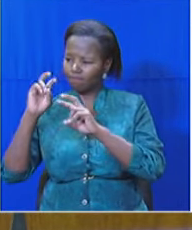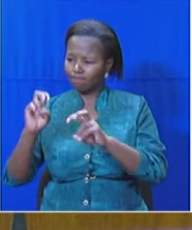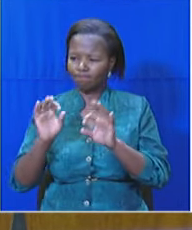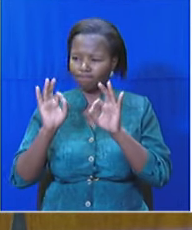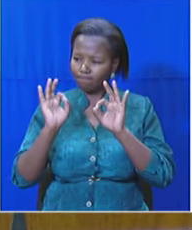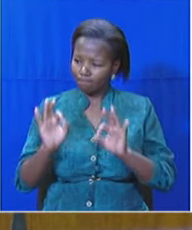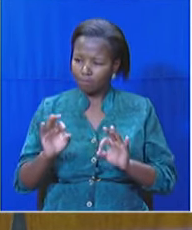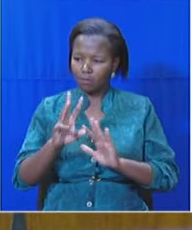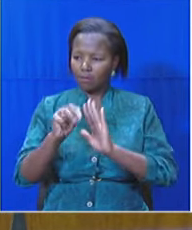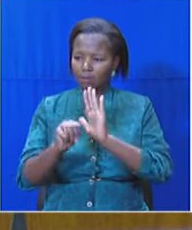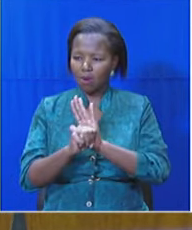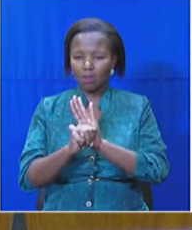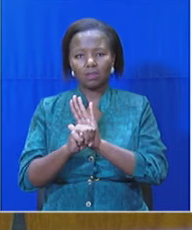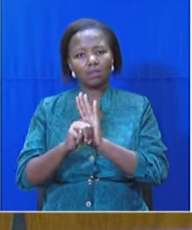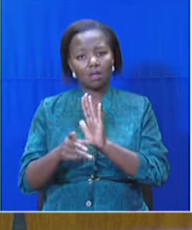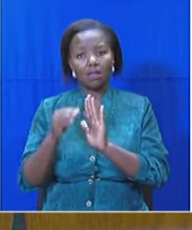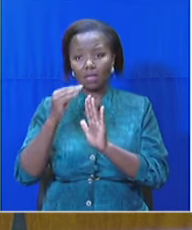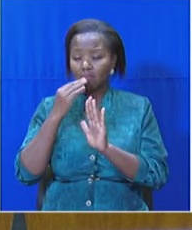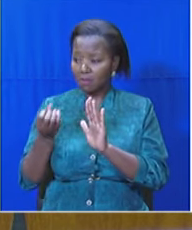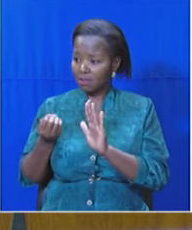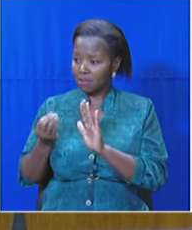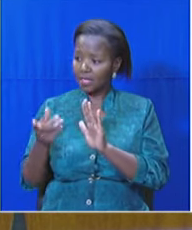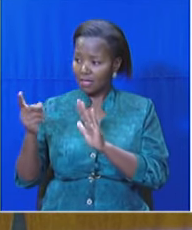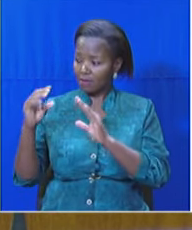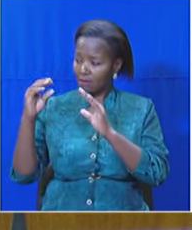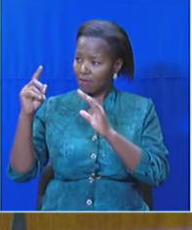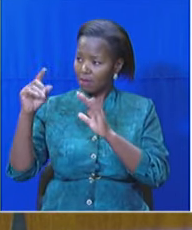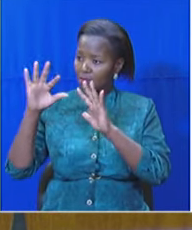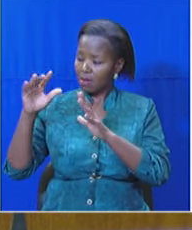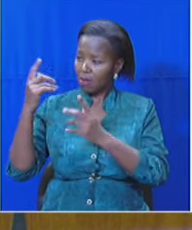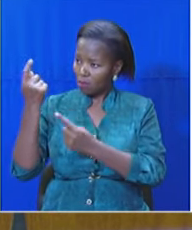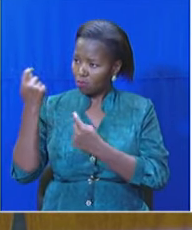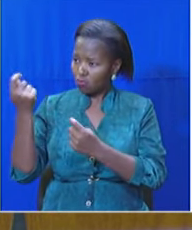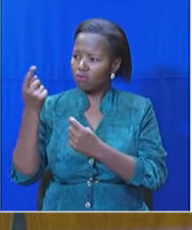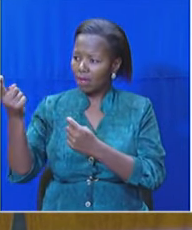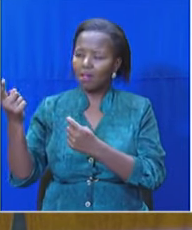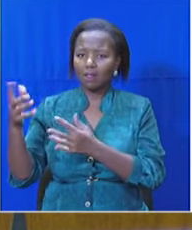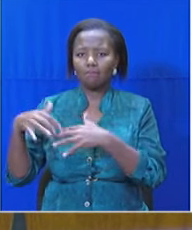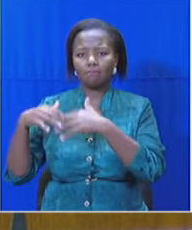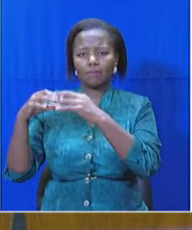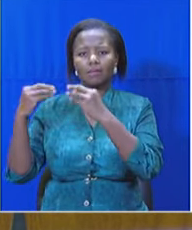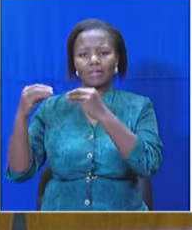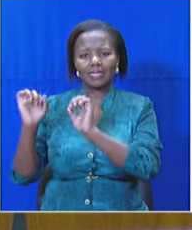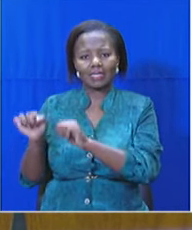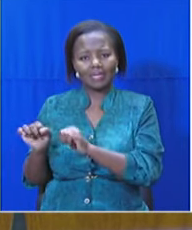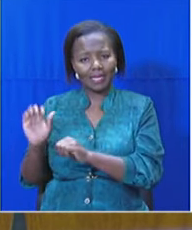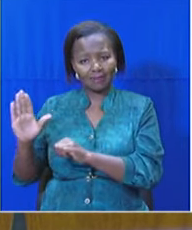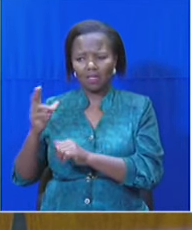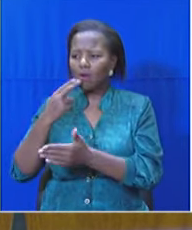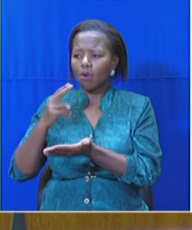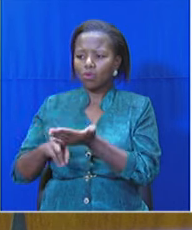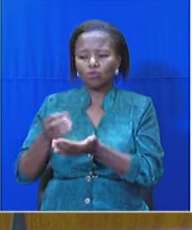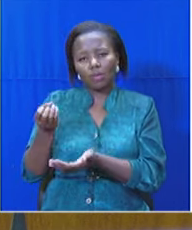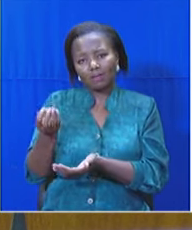will give rural people access into value chain industries. We'll also build on the work that has started in